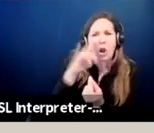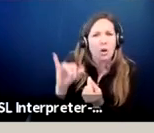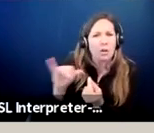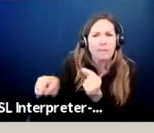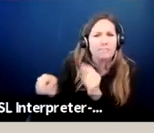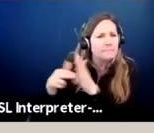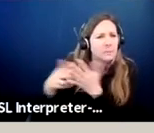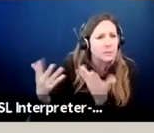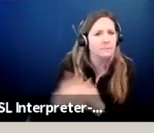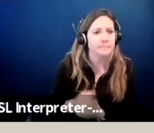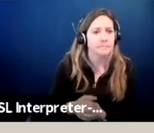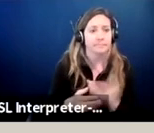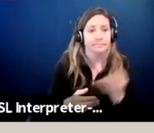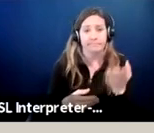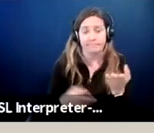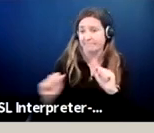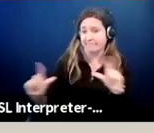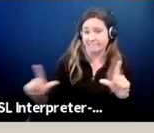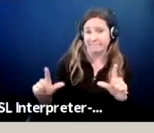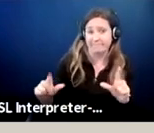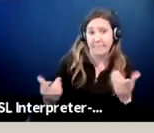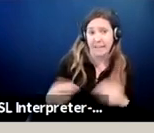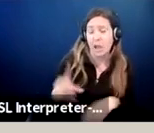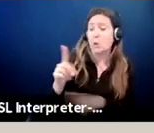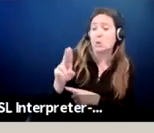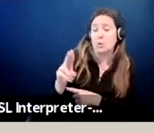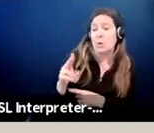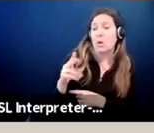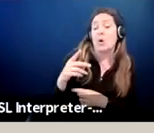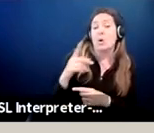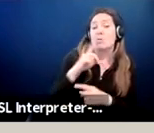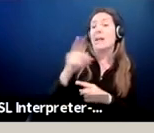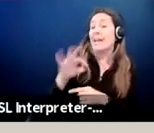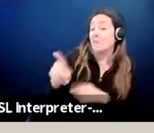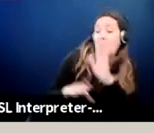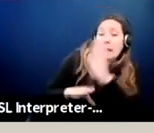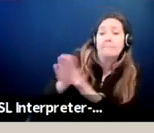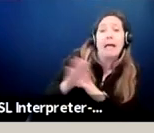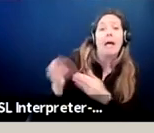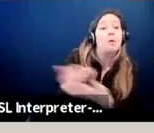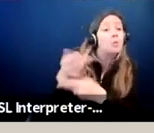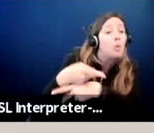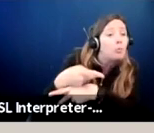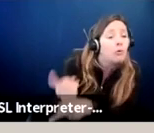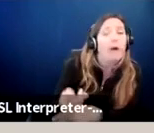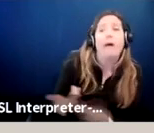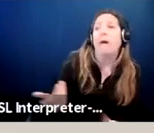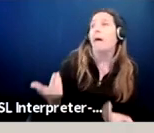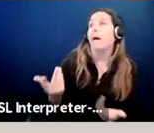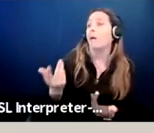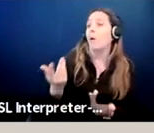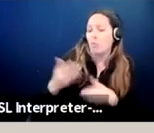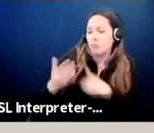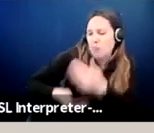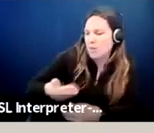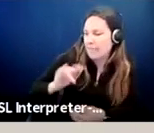internal due diligence, right? If you're developing a new product or improving an existing product or a new process or improving an existing process, that's